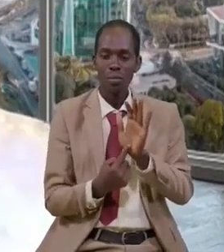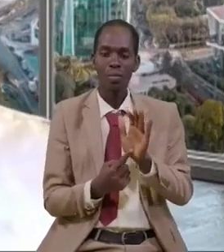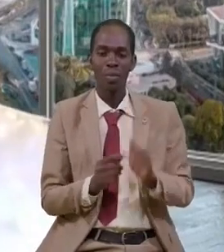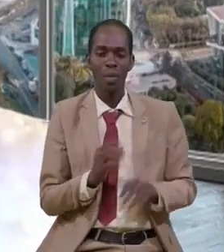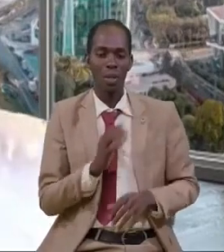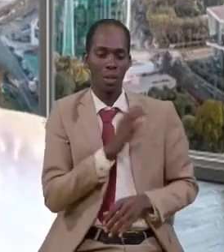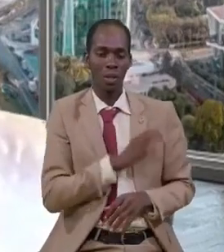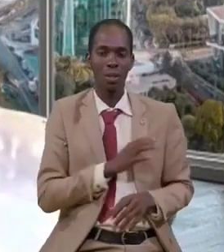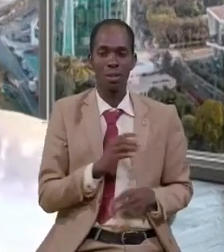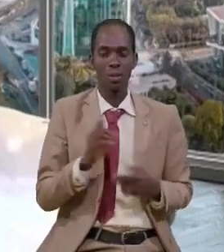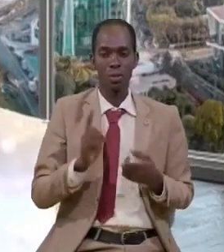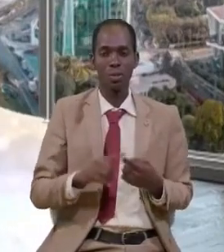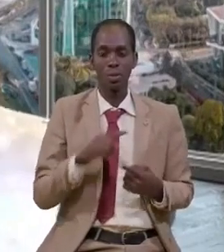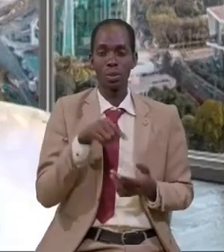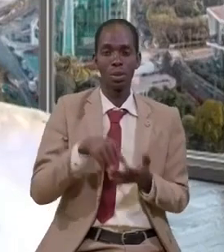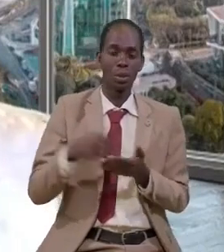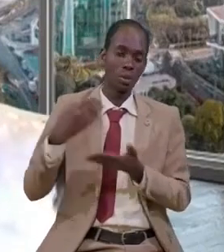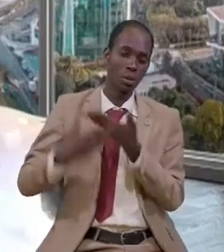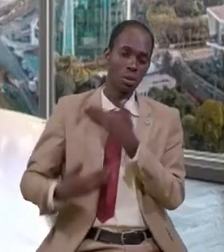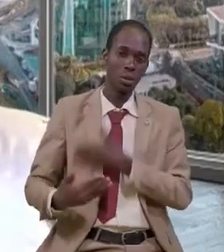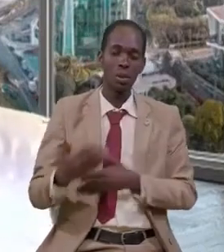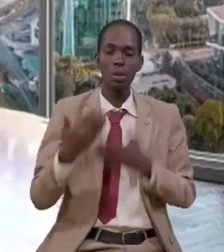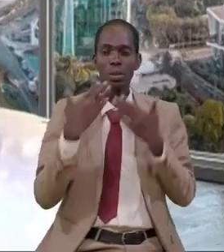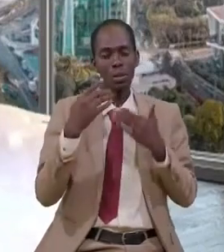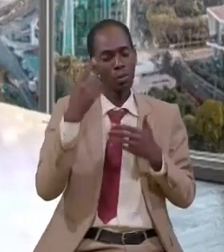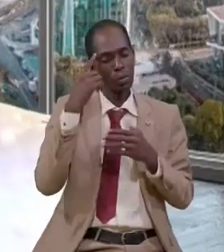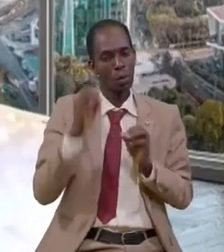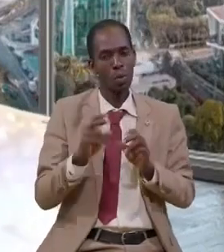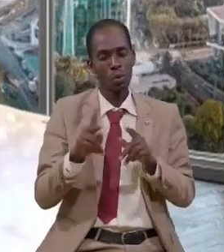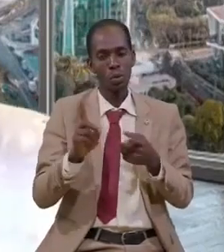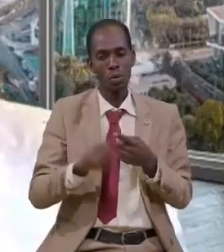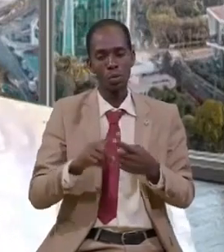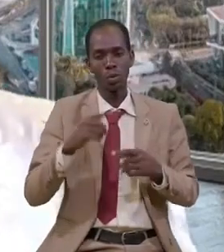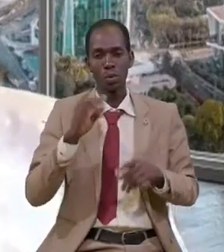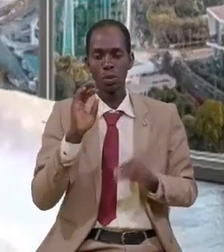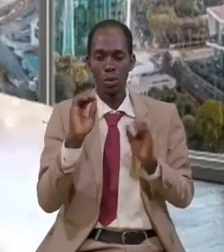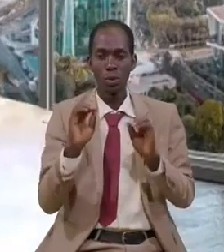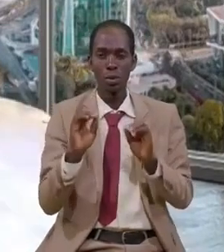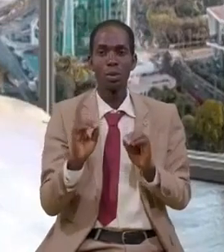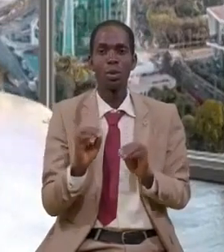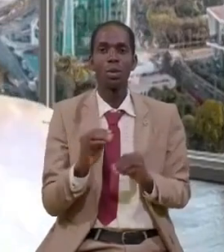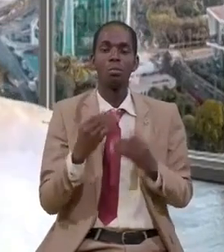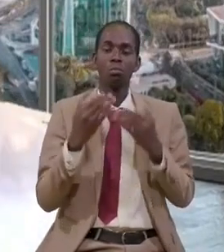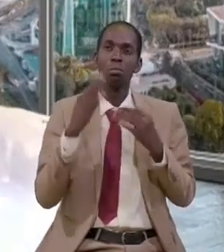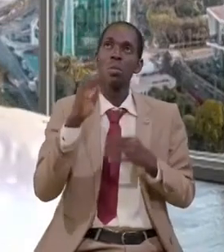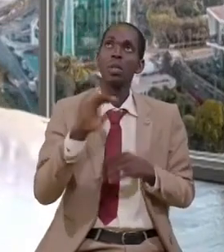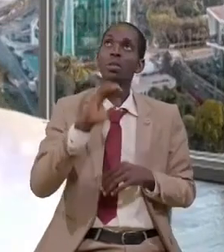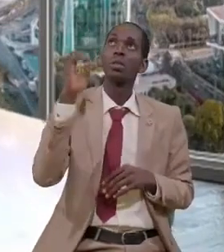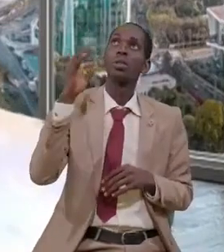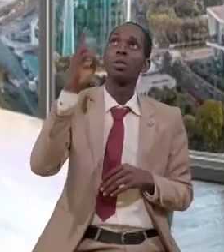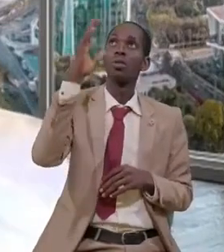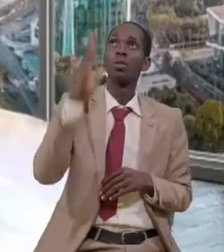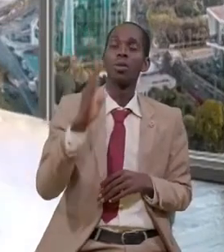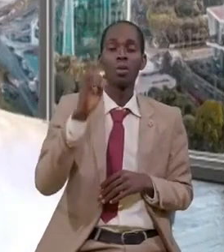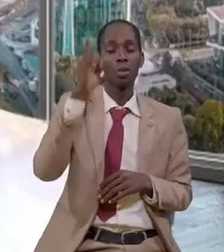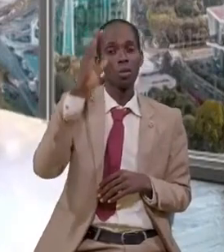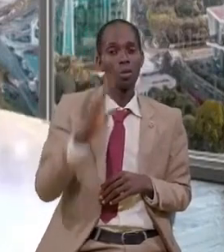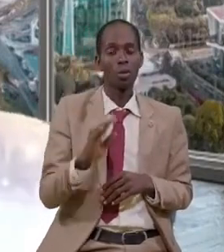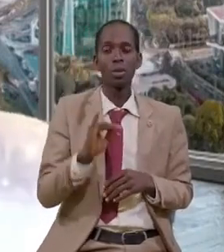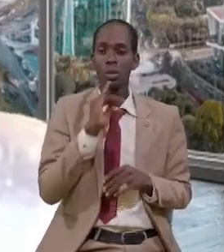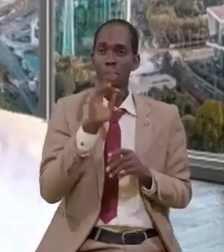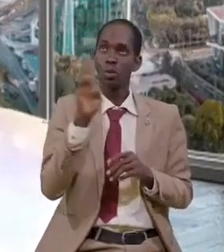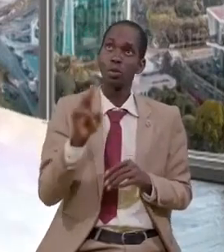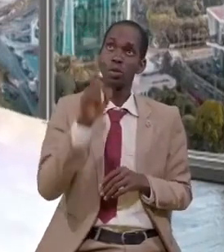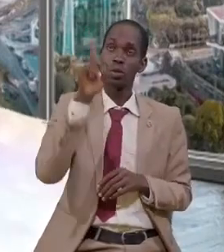the opportunity to minister. By the grace of God, the Lord is using you and the Lord will continue to use you. I also want to thank God for all our